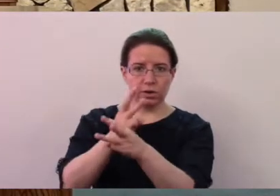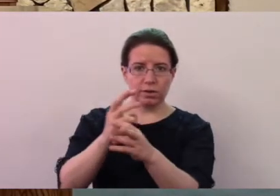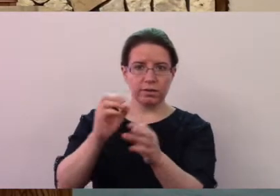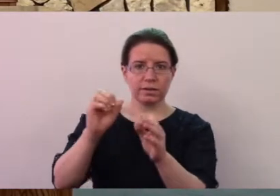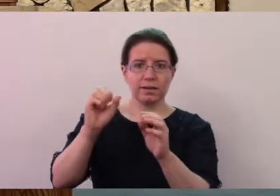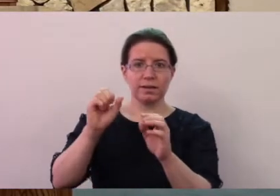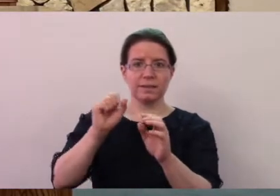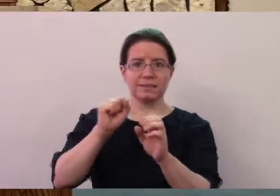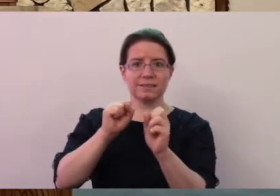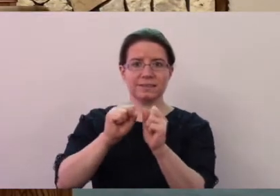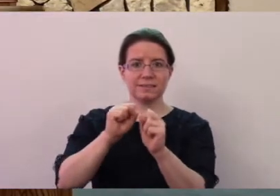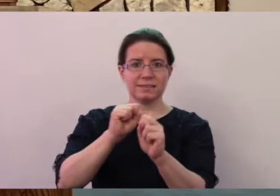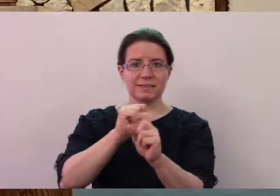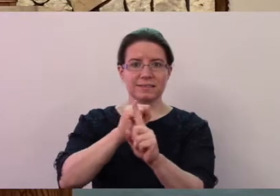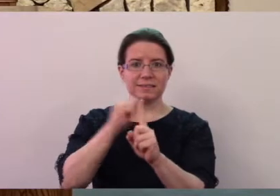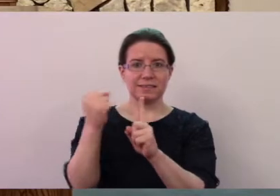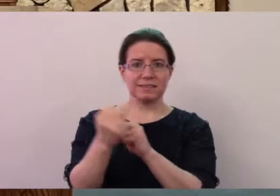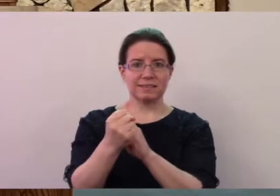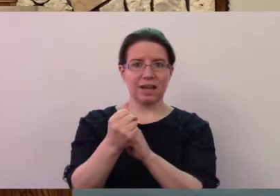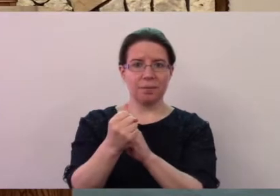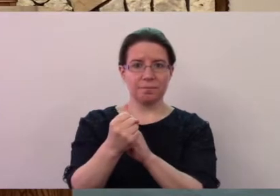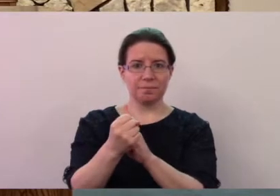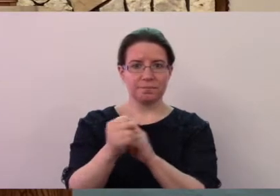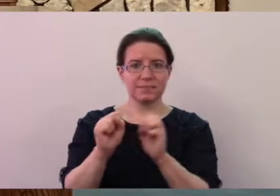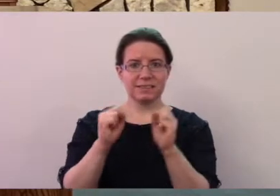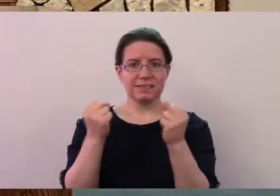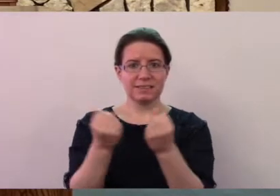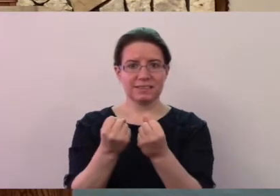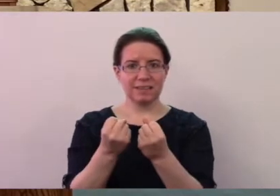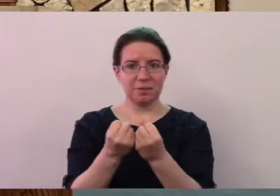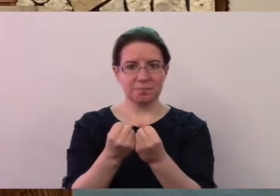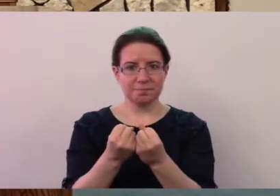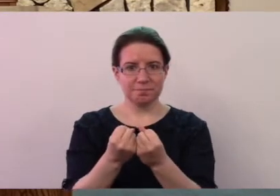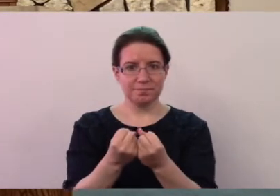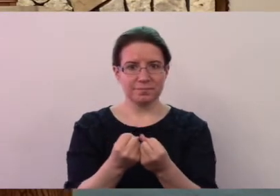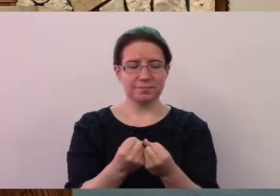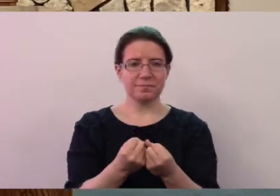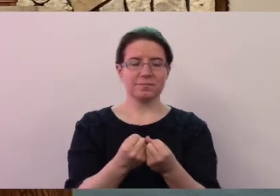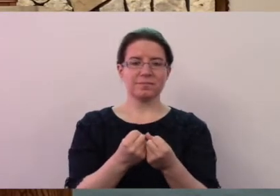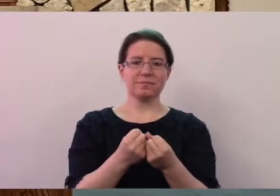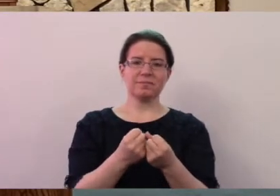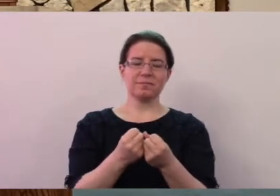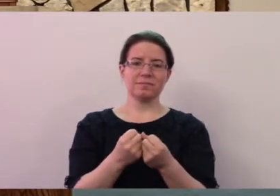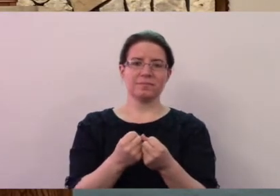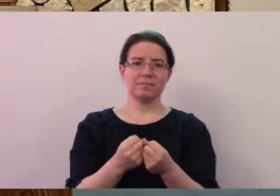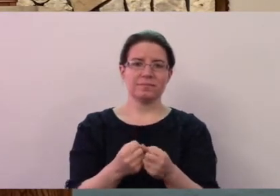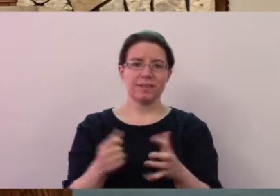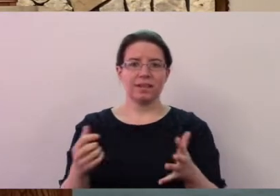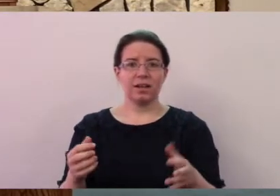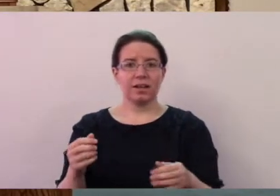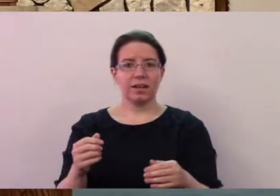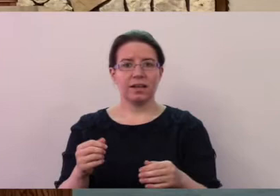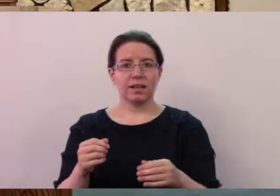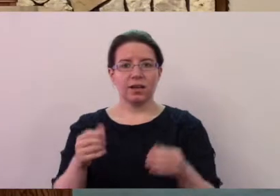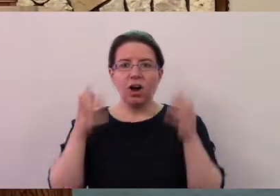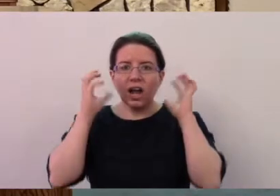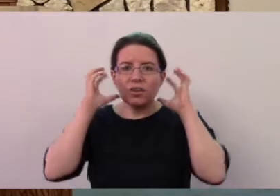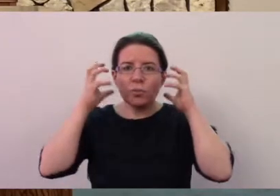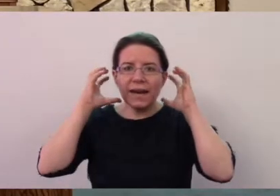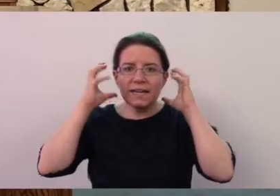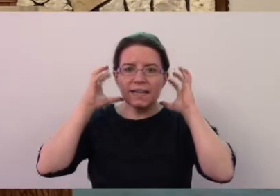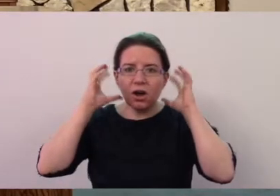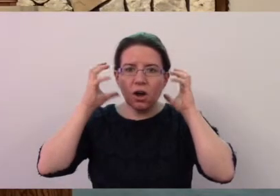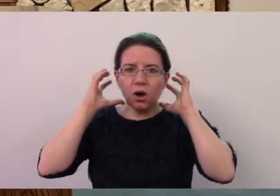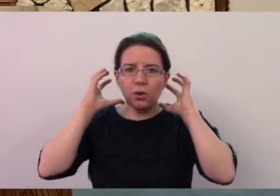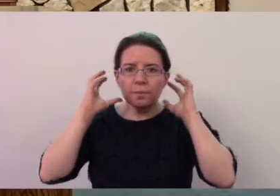I listened to people on the radio today talking about the fact that before we start up, before we do